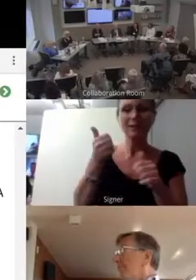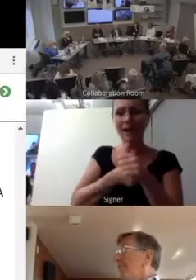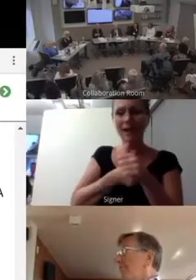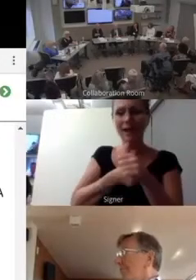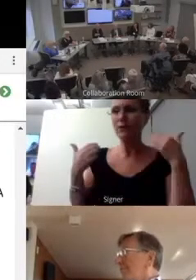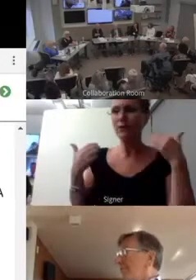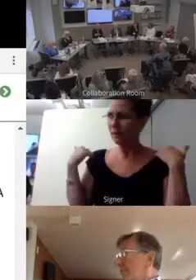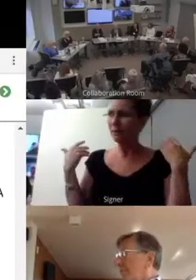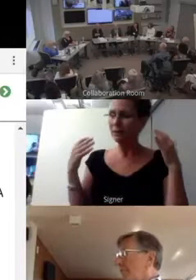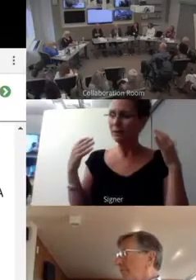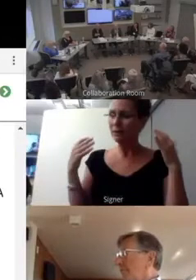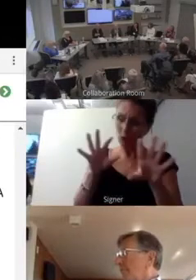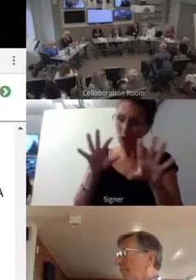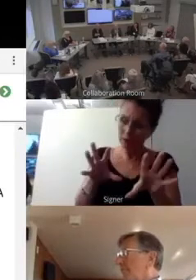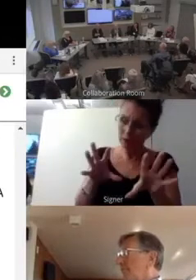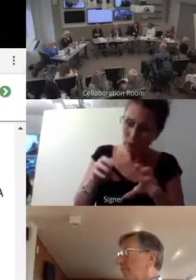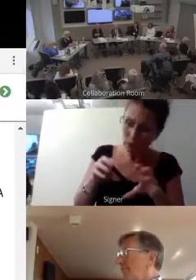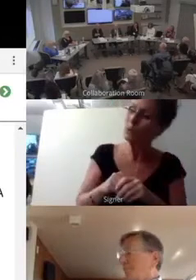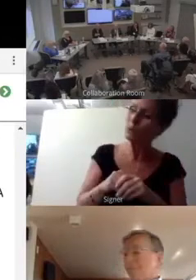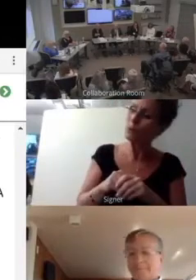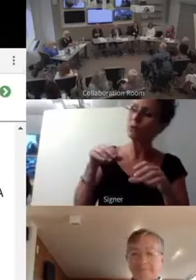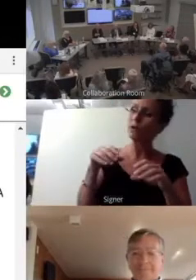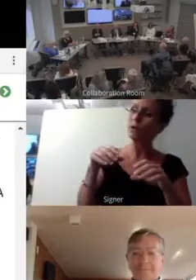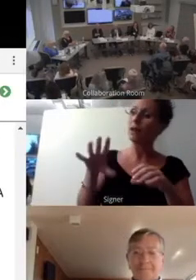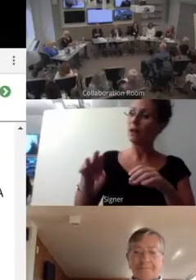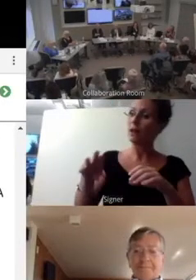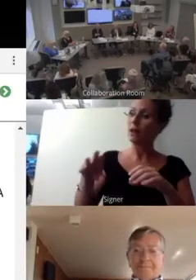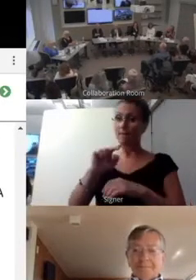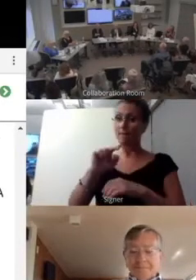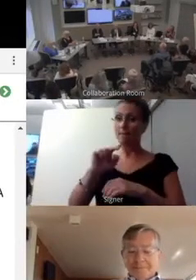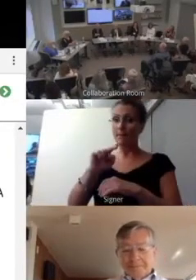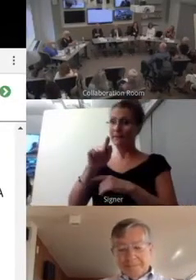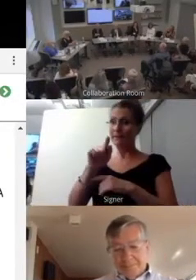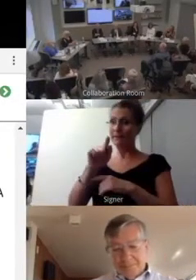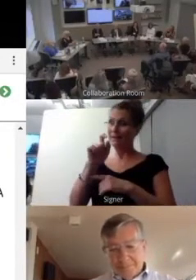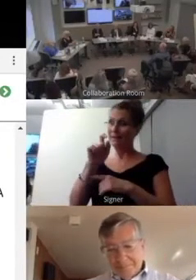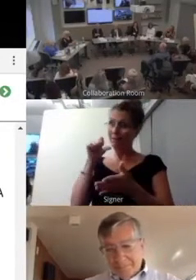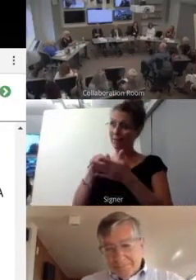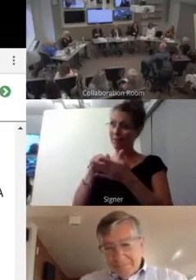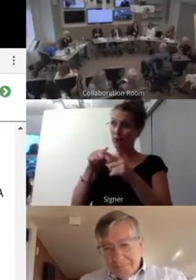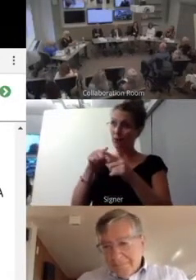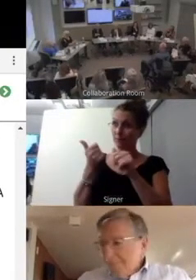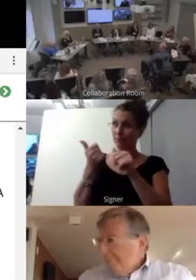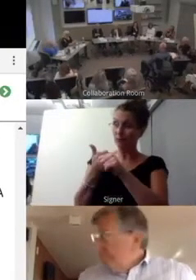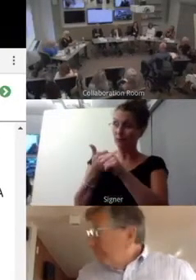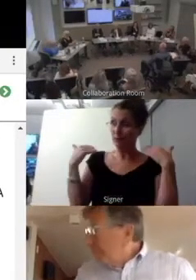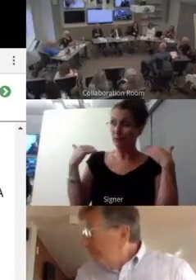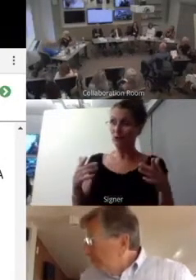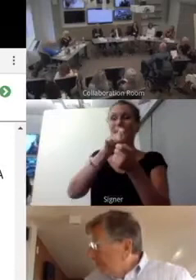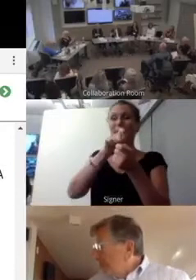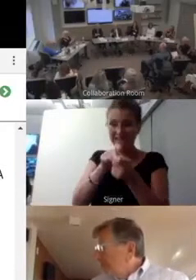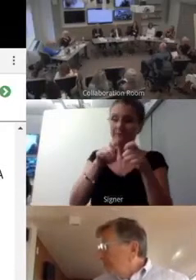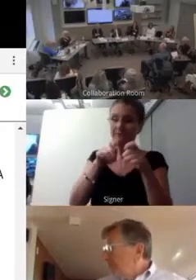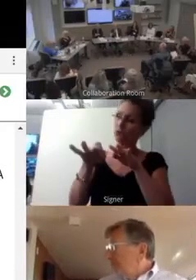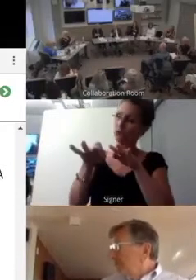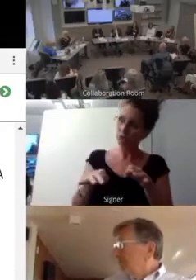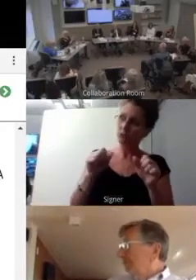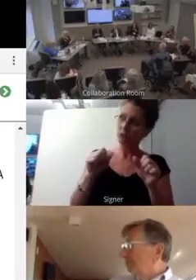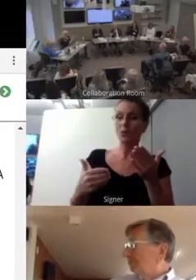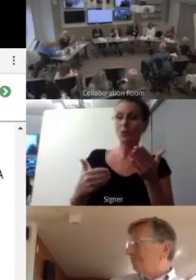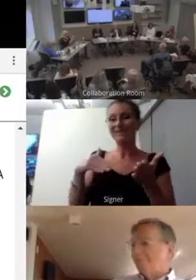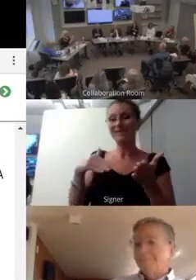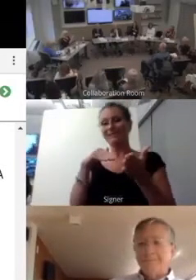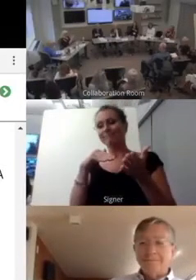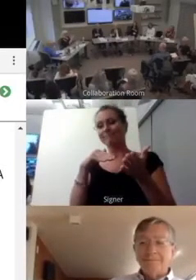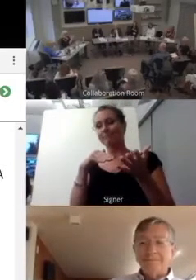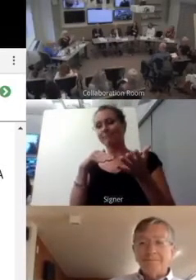mandate letter of each minister specific directions so that this doesn't, as Charles Beer put it, fall to